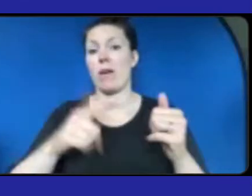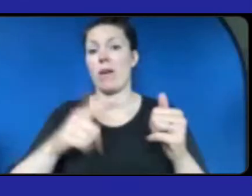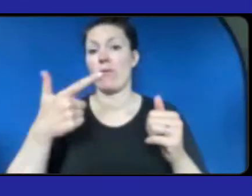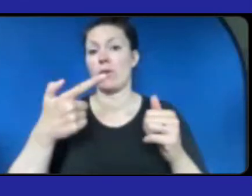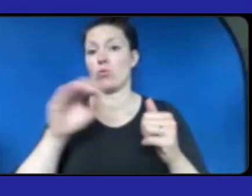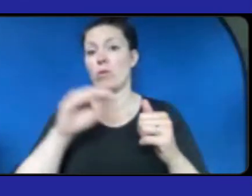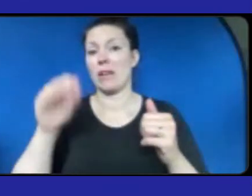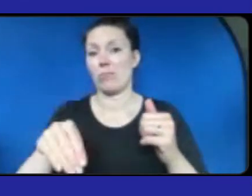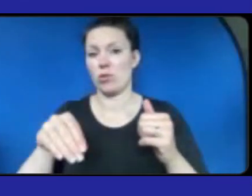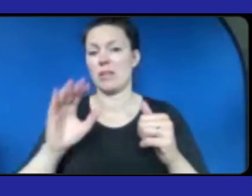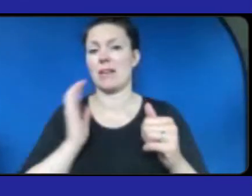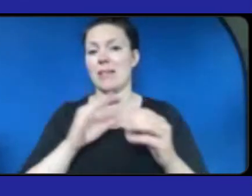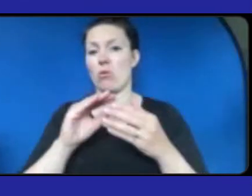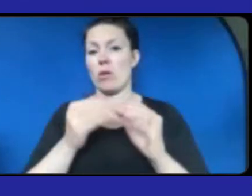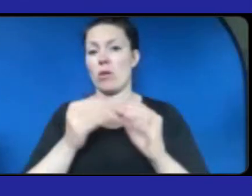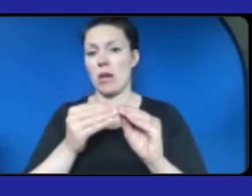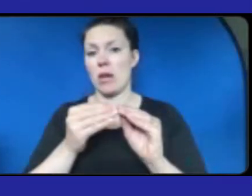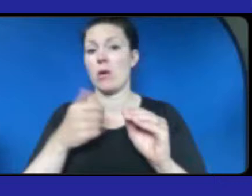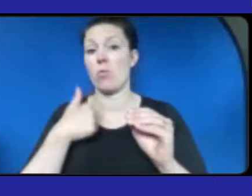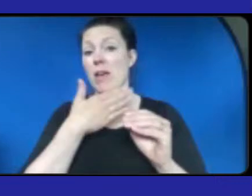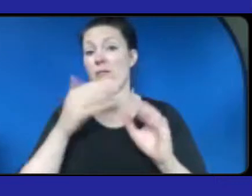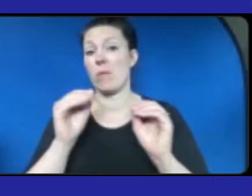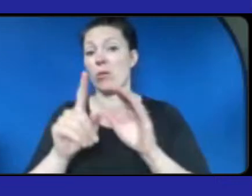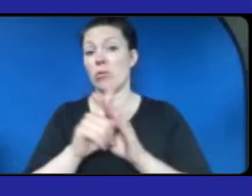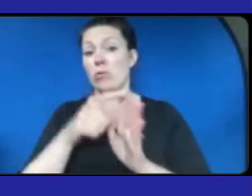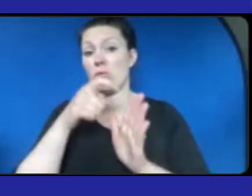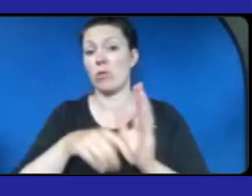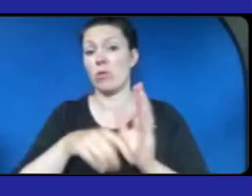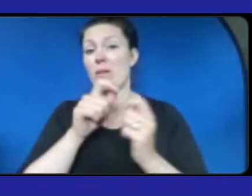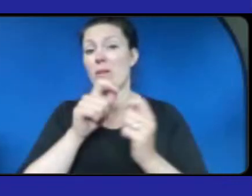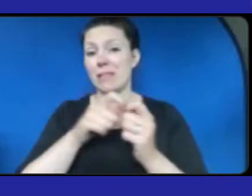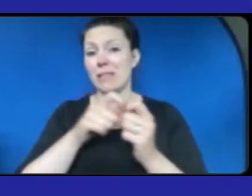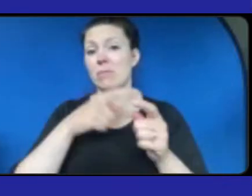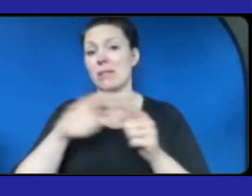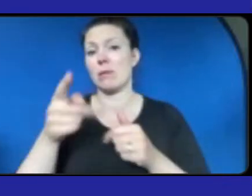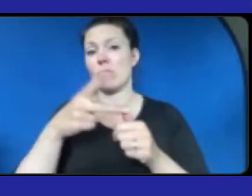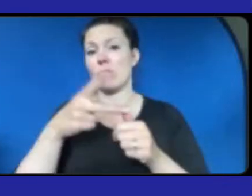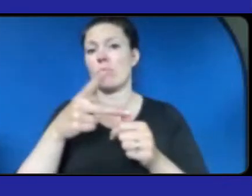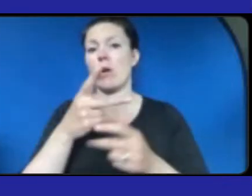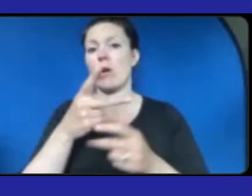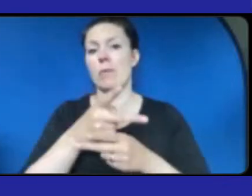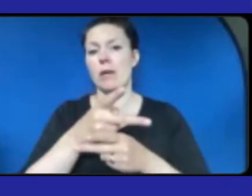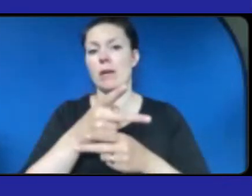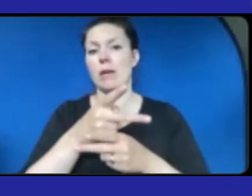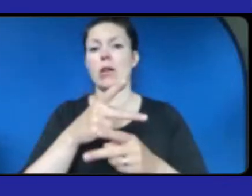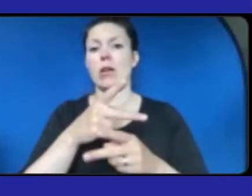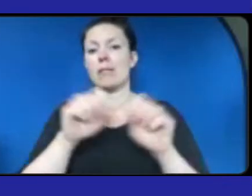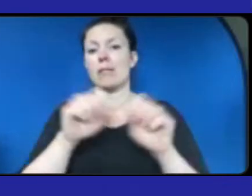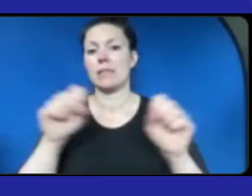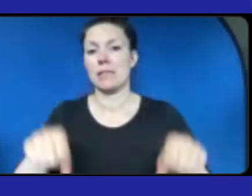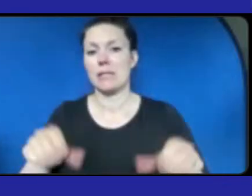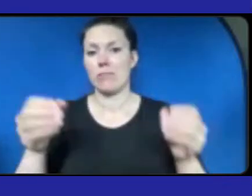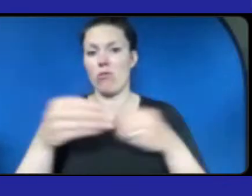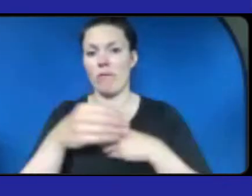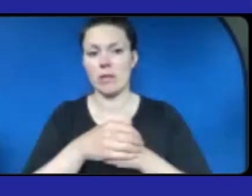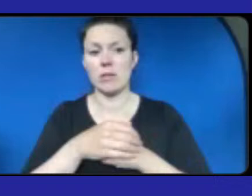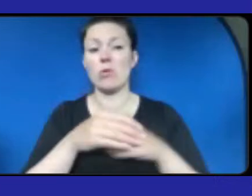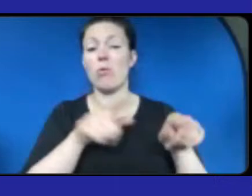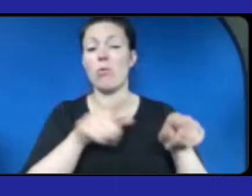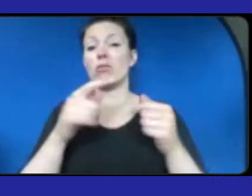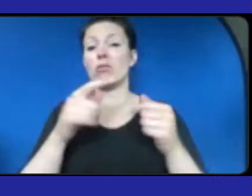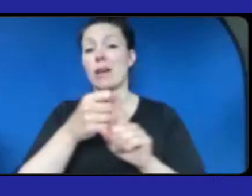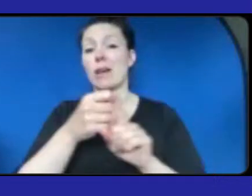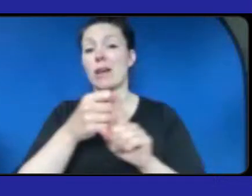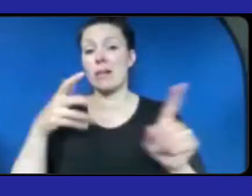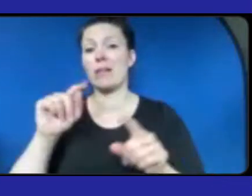with even better no-show rates within our specific primary care clinics. This is for all outpatient. We've also been expanding our text